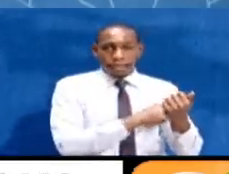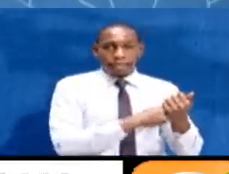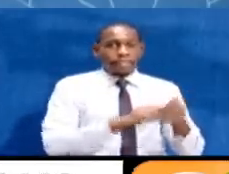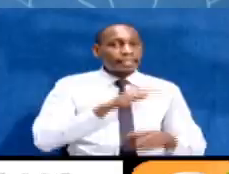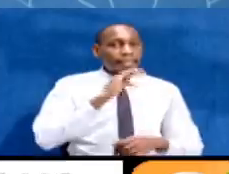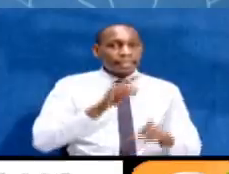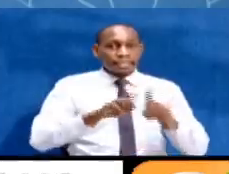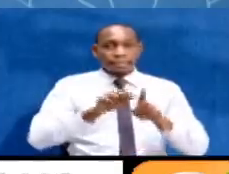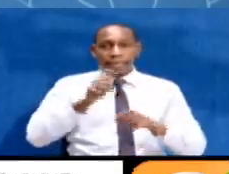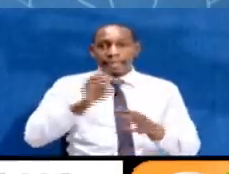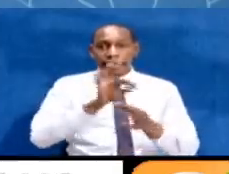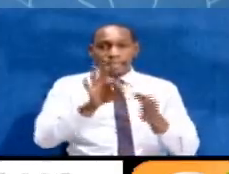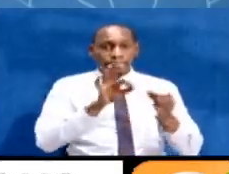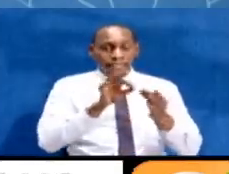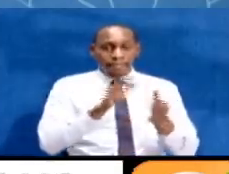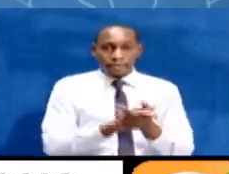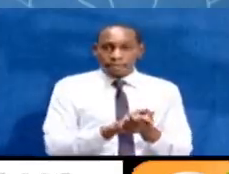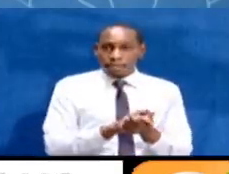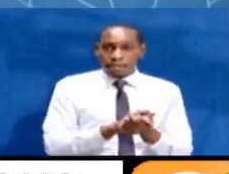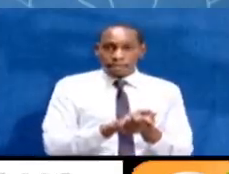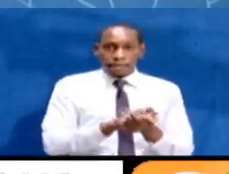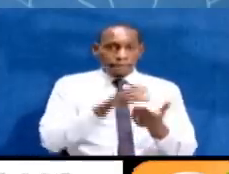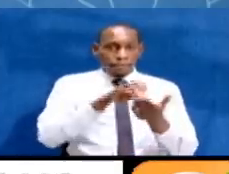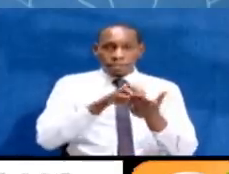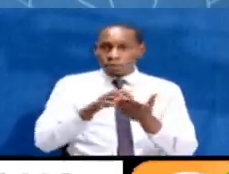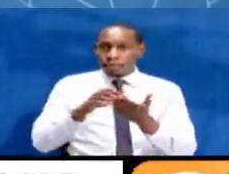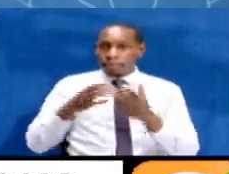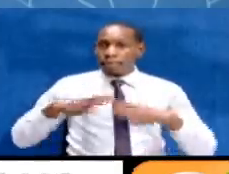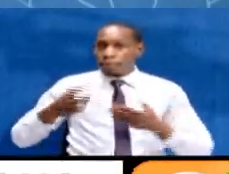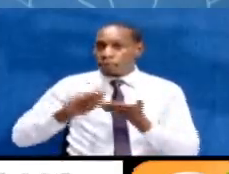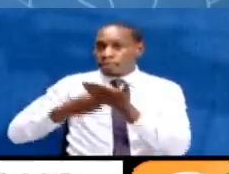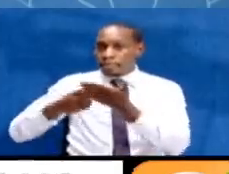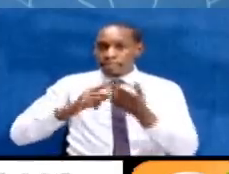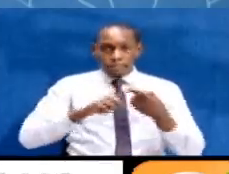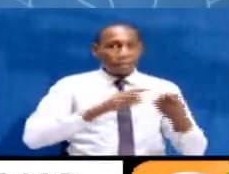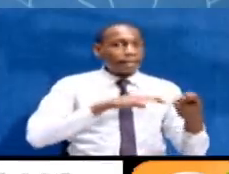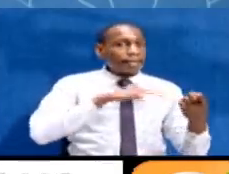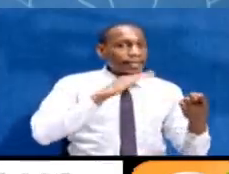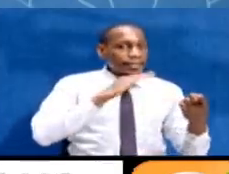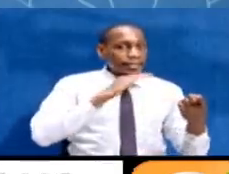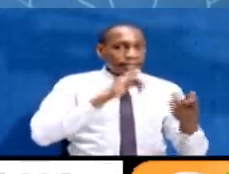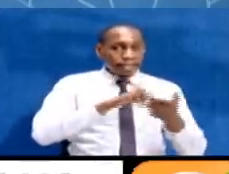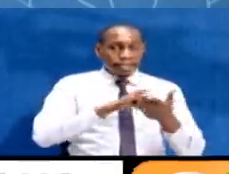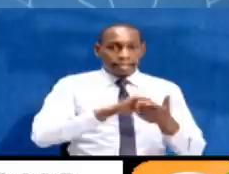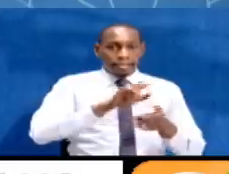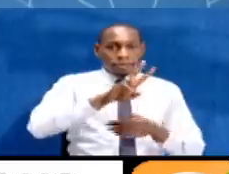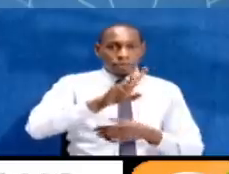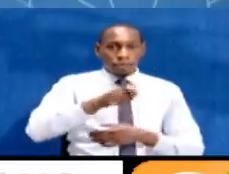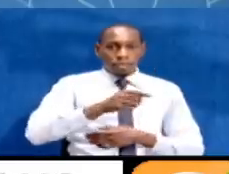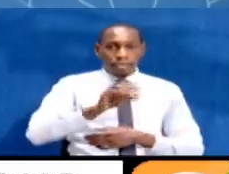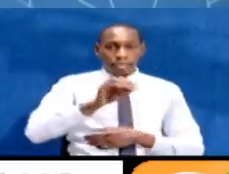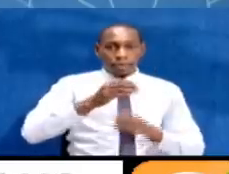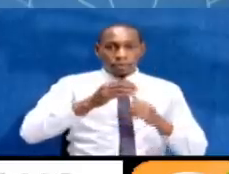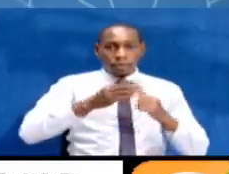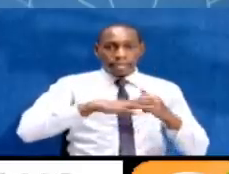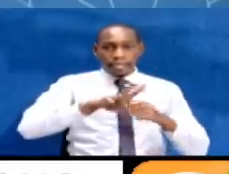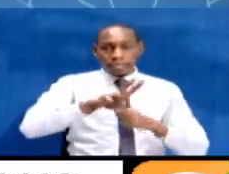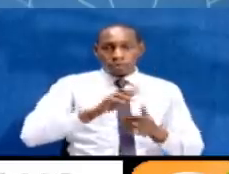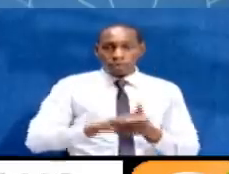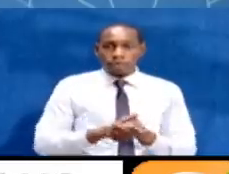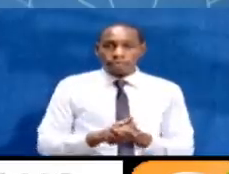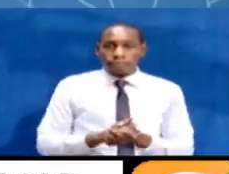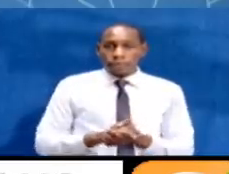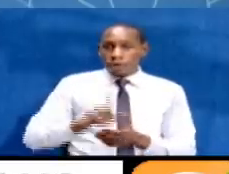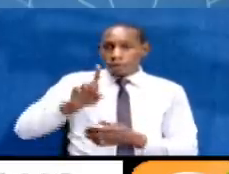number of deaths, but there's one specific place that people are really talking about, other than the fatalities that are now at 2,092. We have